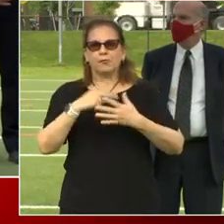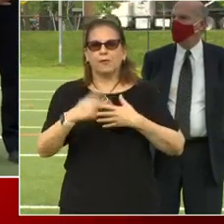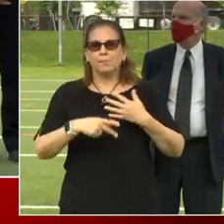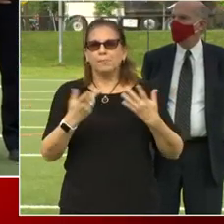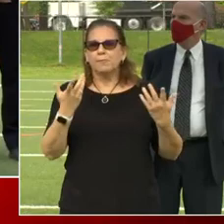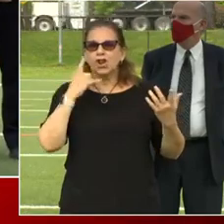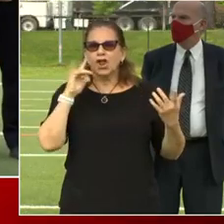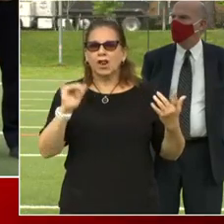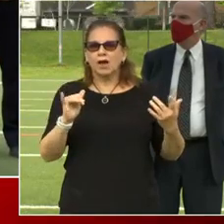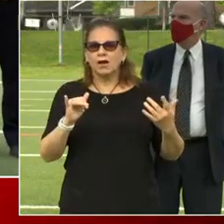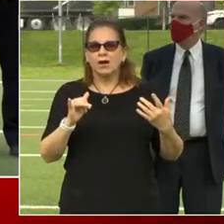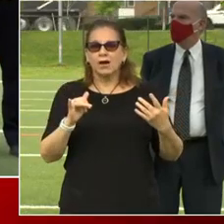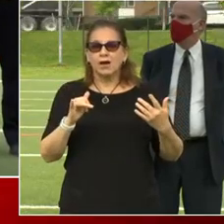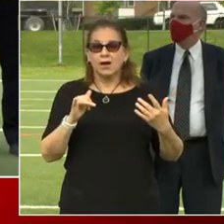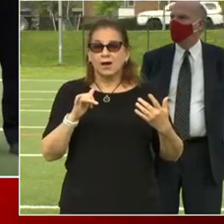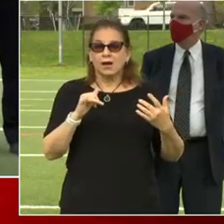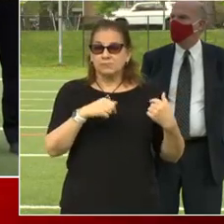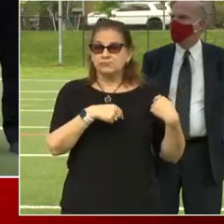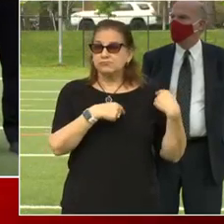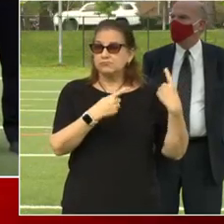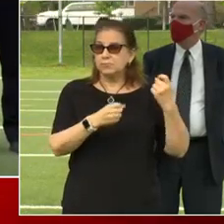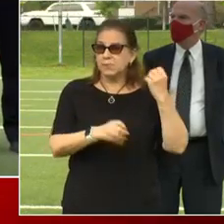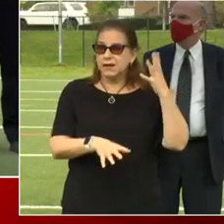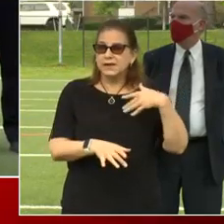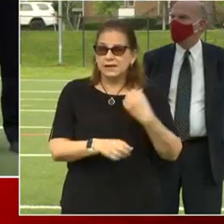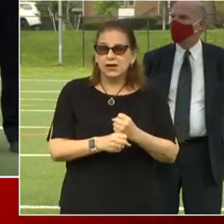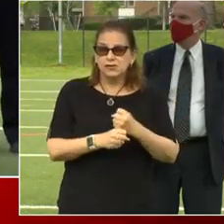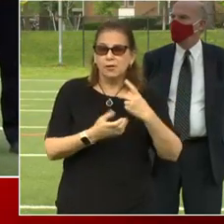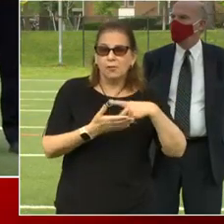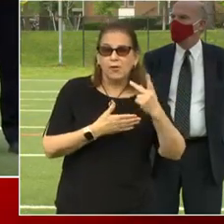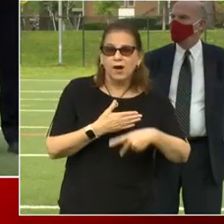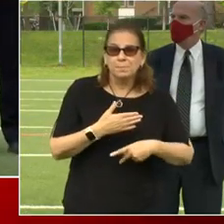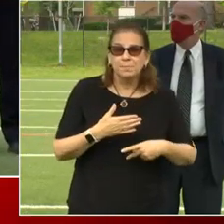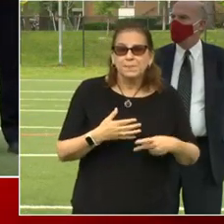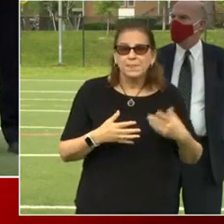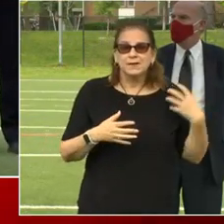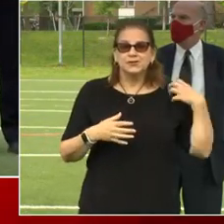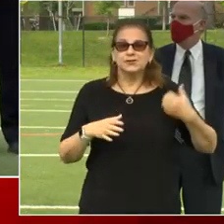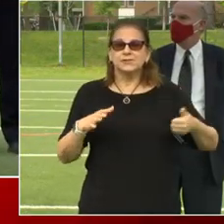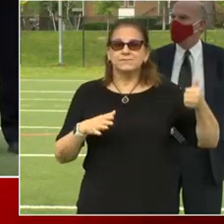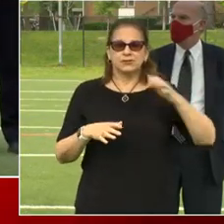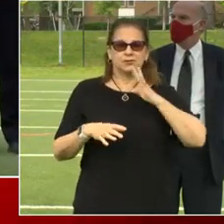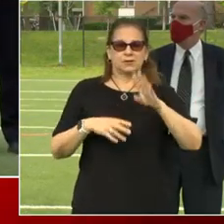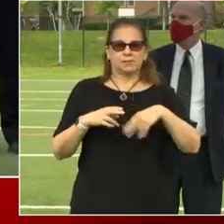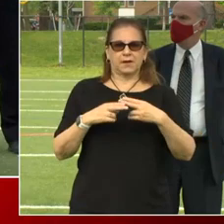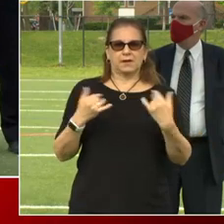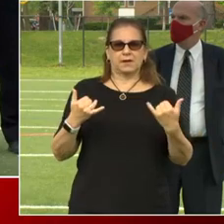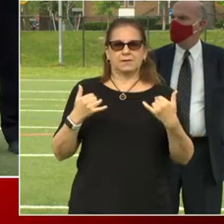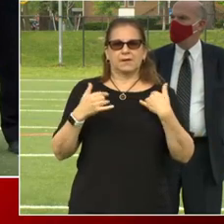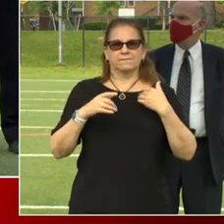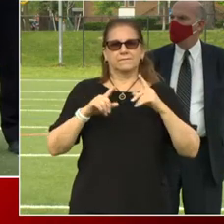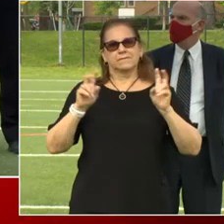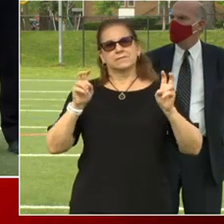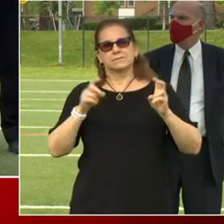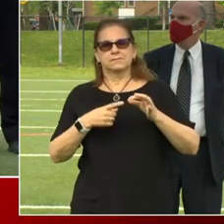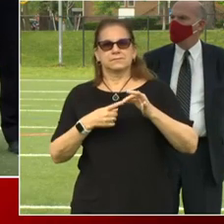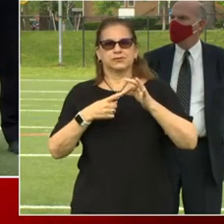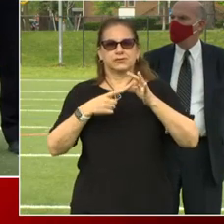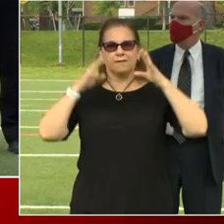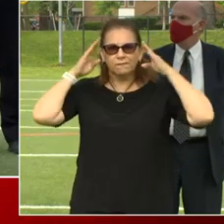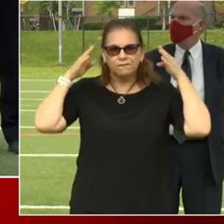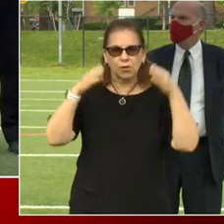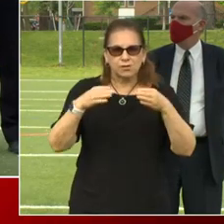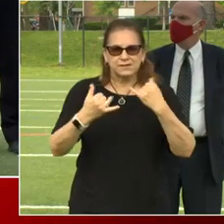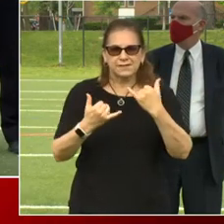at MPD for many years. And the chief will talk about the focus this year, along with